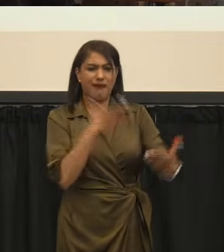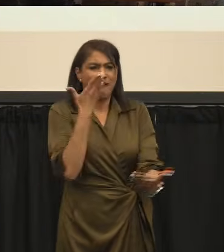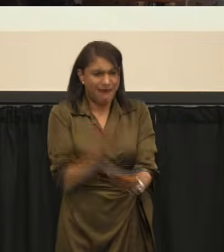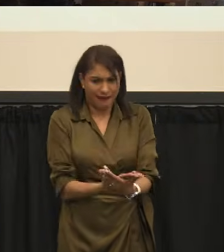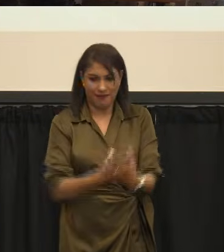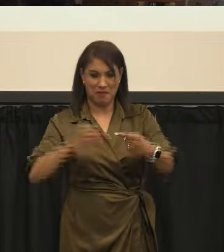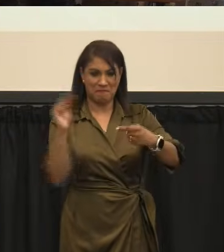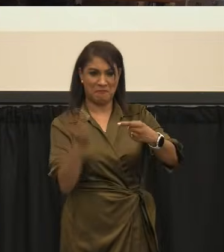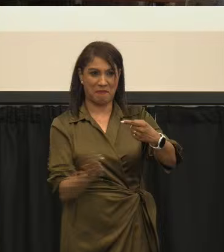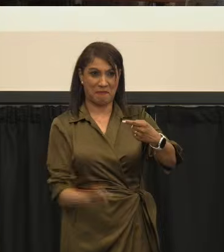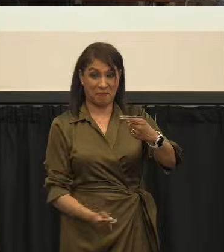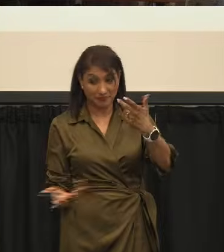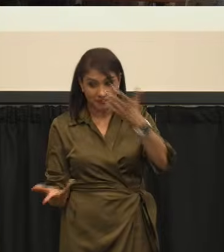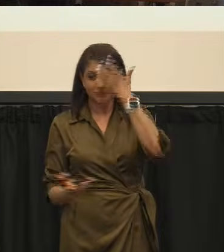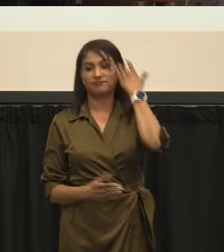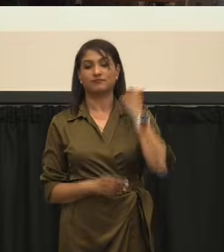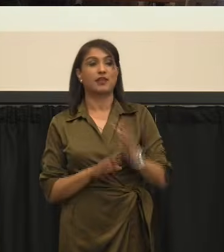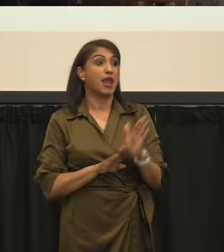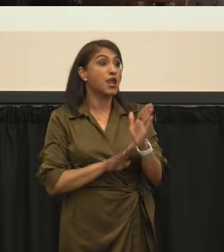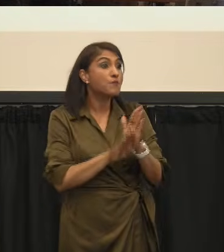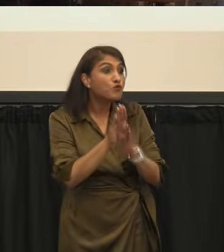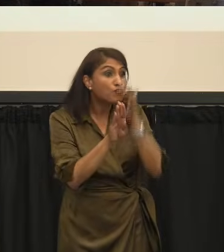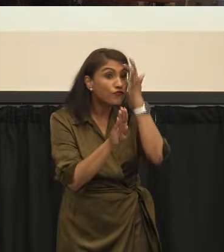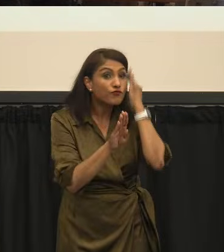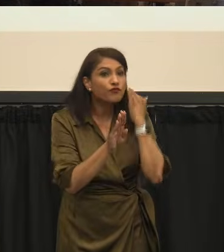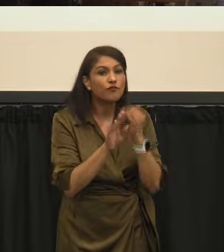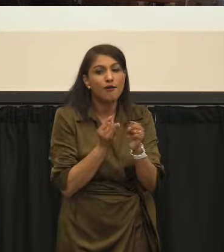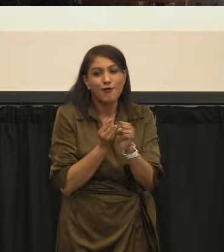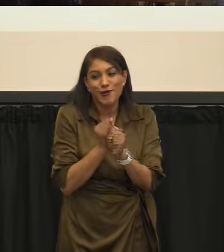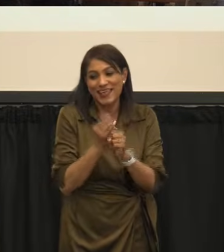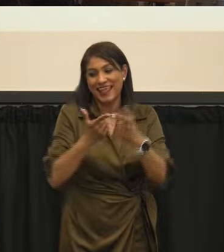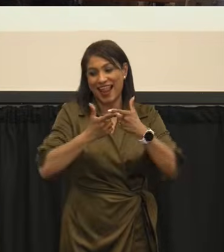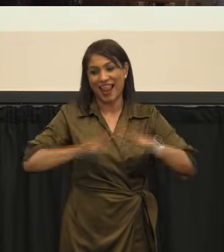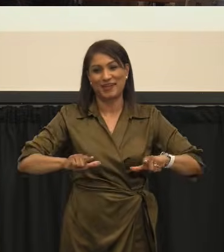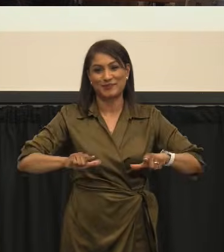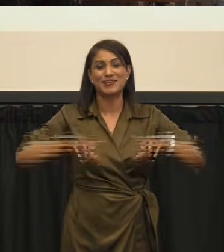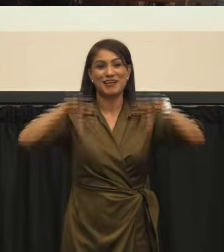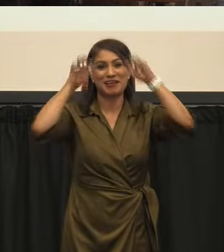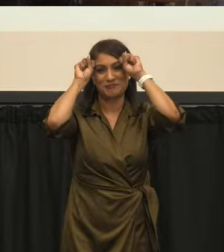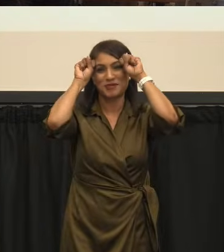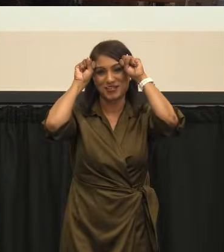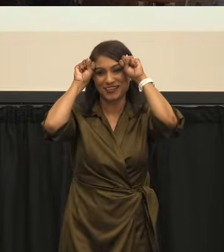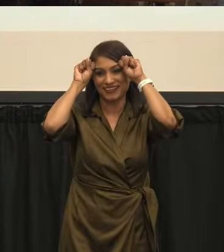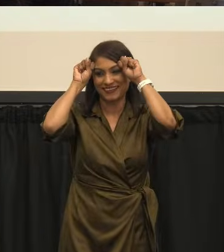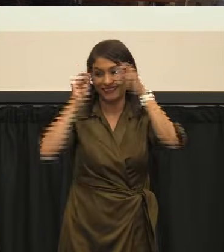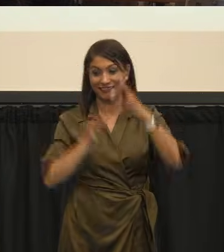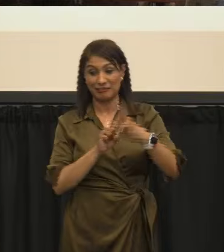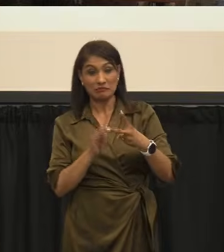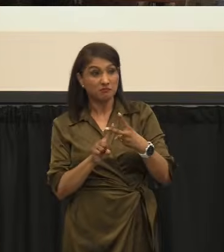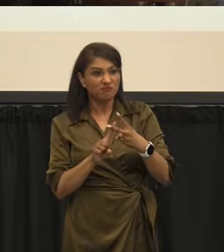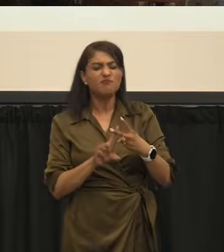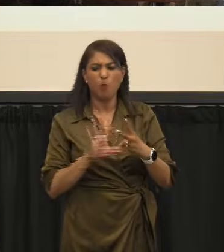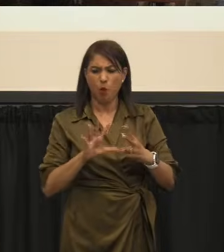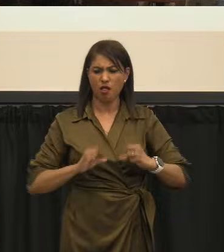sign bank is implemented successfully, we can improve early language acquisition.